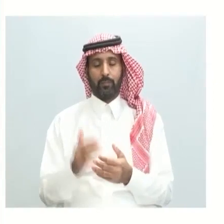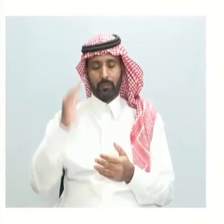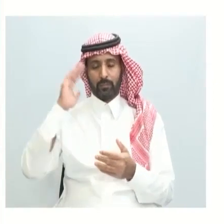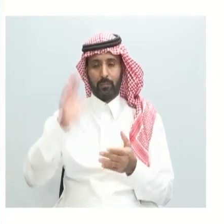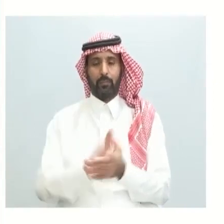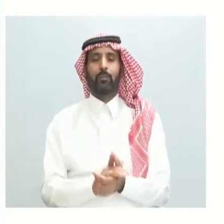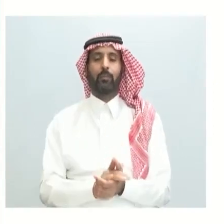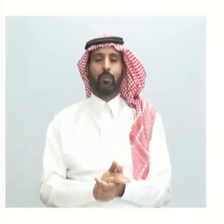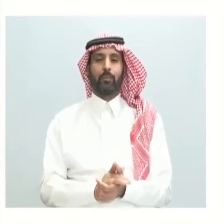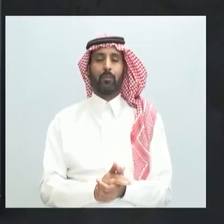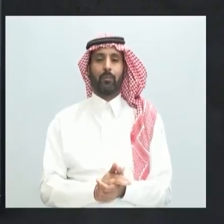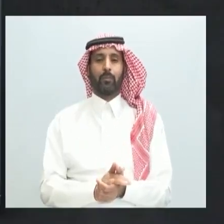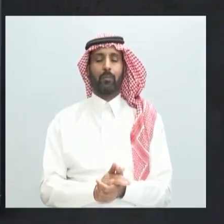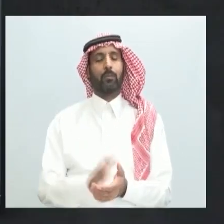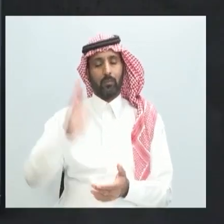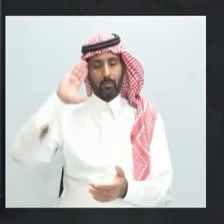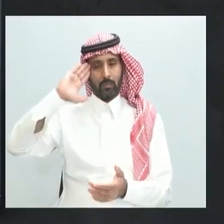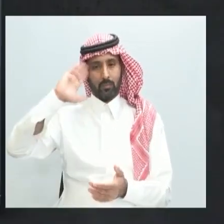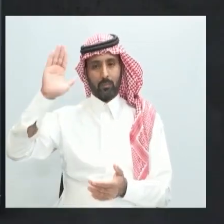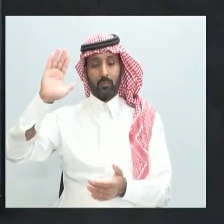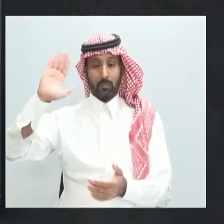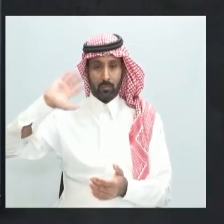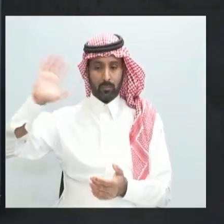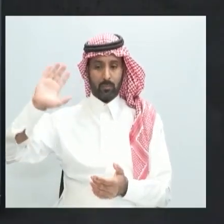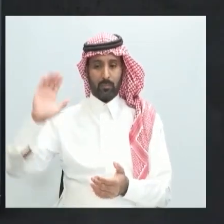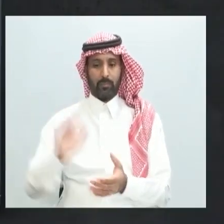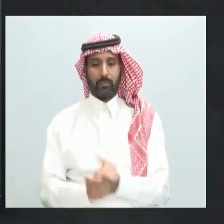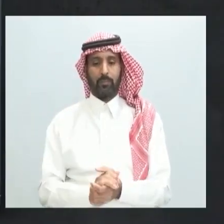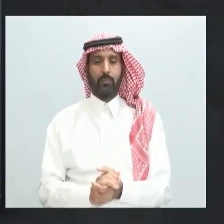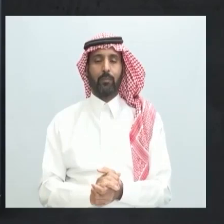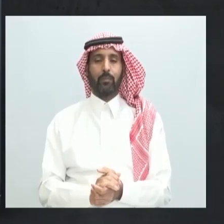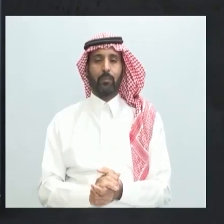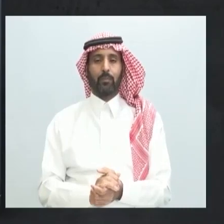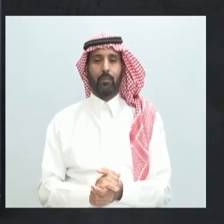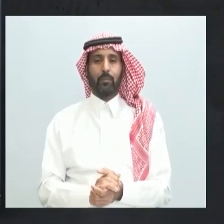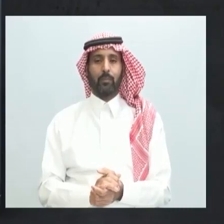the end of this lesson. See you next lesson, inshallah. Subhanakallah wa bihamdika, ashhadu an la ilaha illa anta, astaghfiruka wa atubu ilayk. Assalamu alaikum.